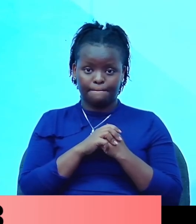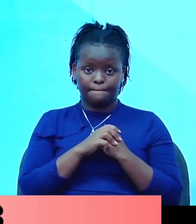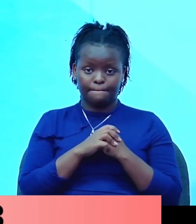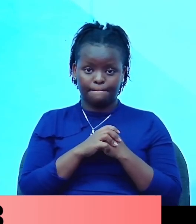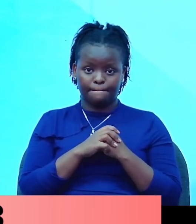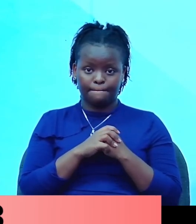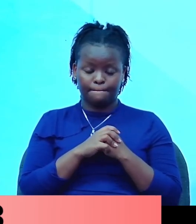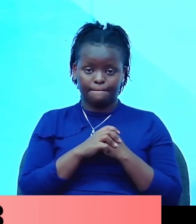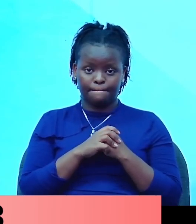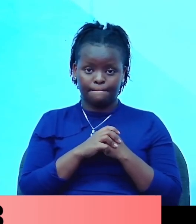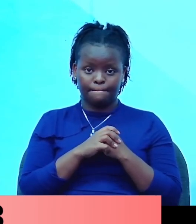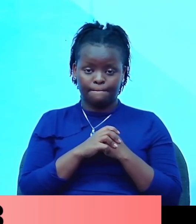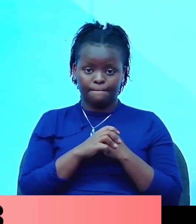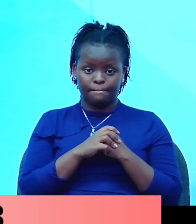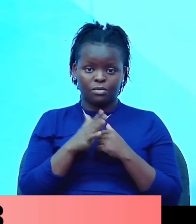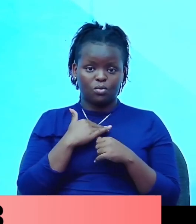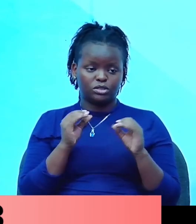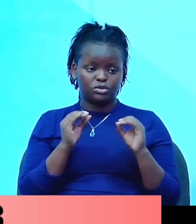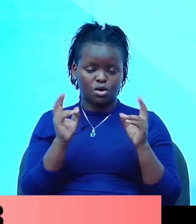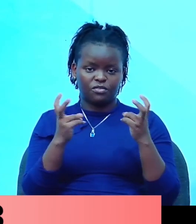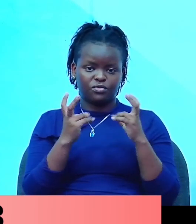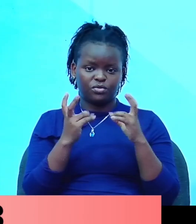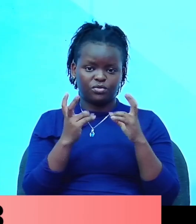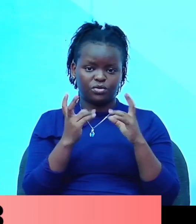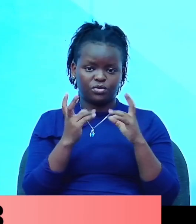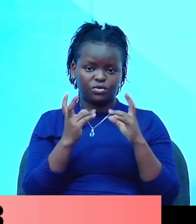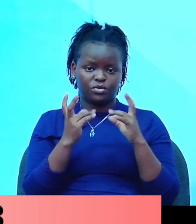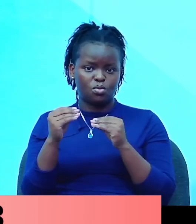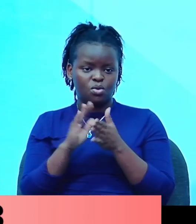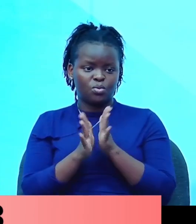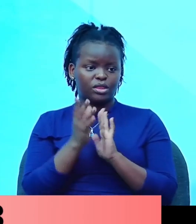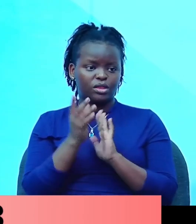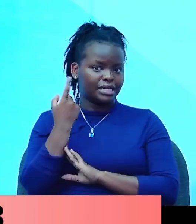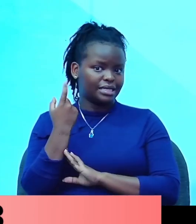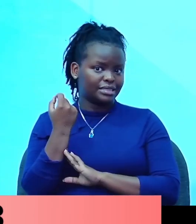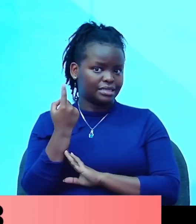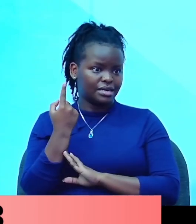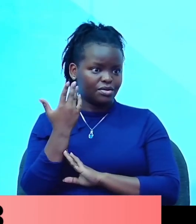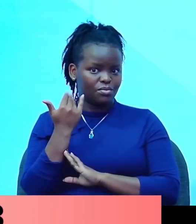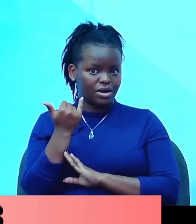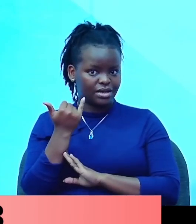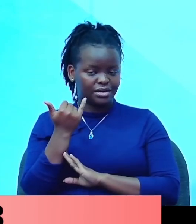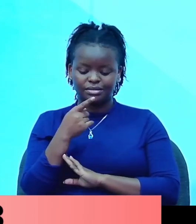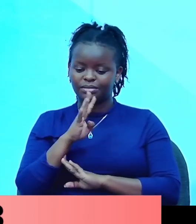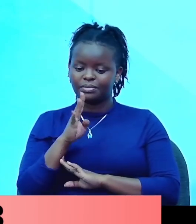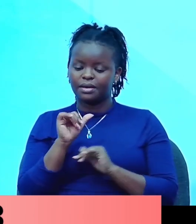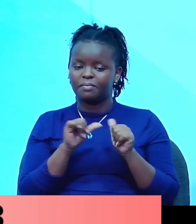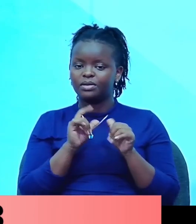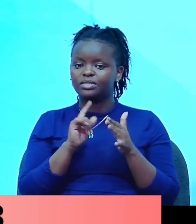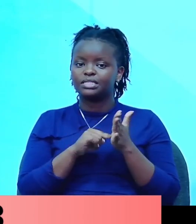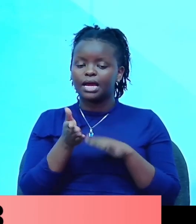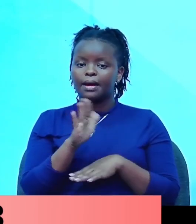I don't want our viewers to waende bila kuelewa why. I mean, we were speaking about this, the coming back